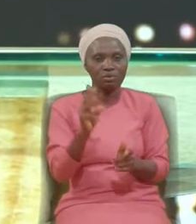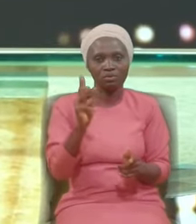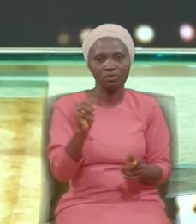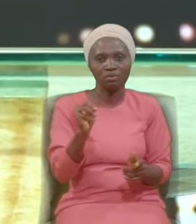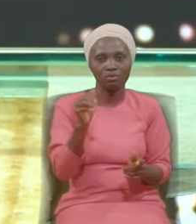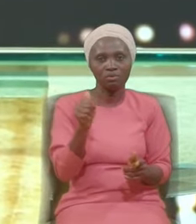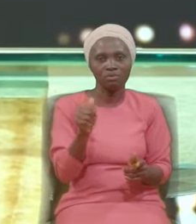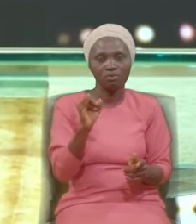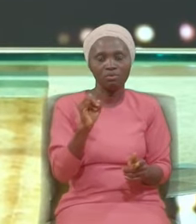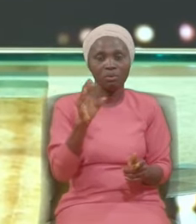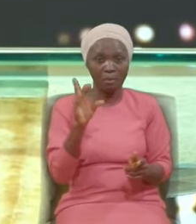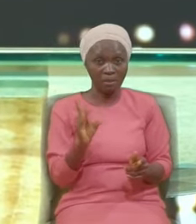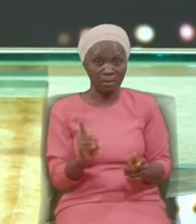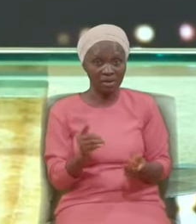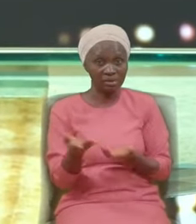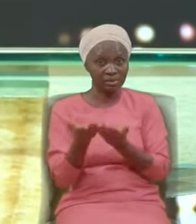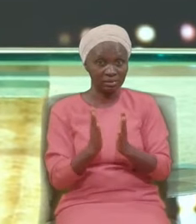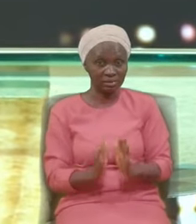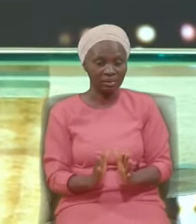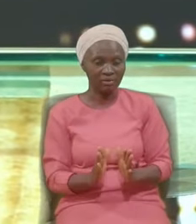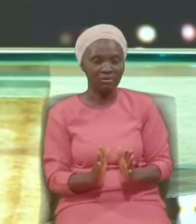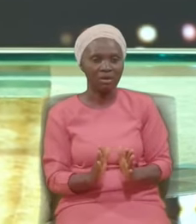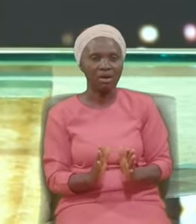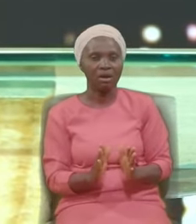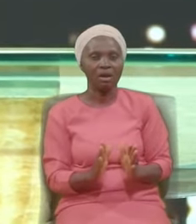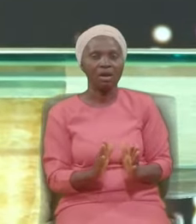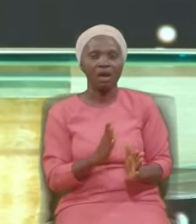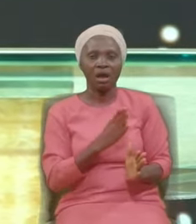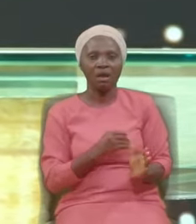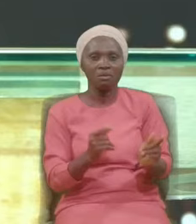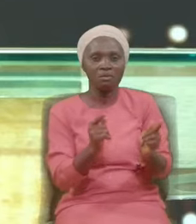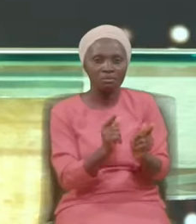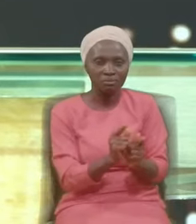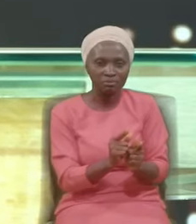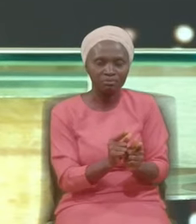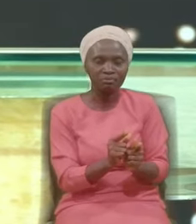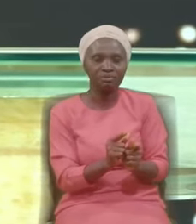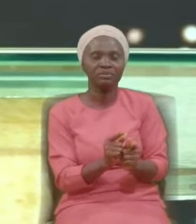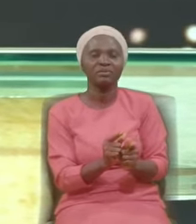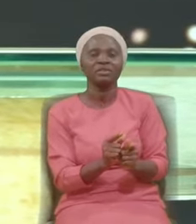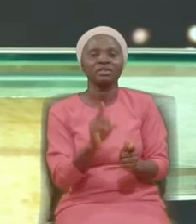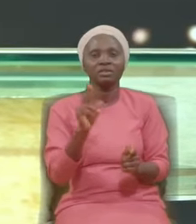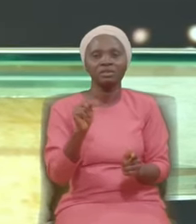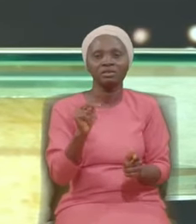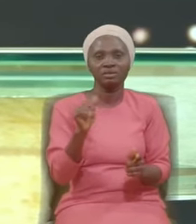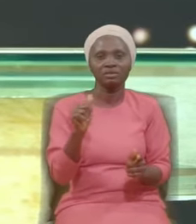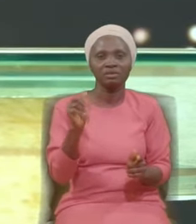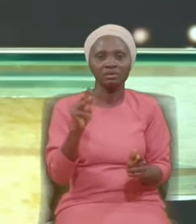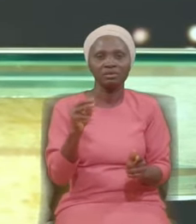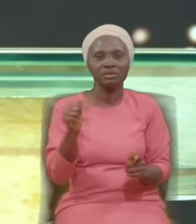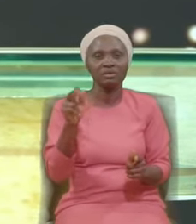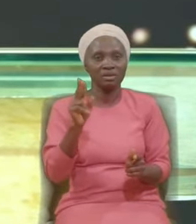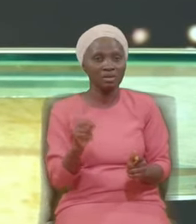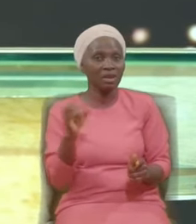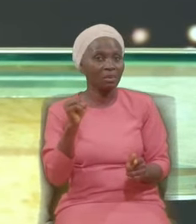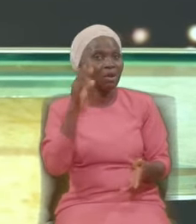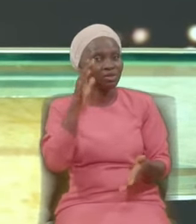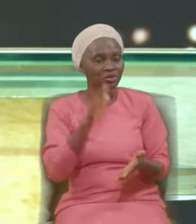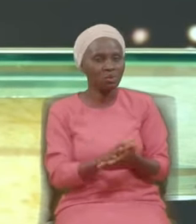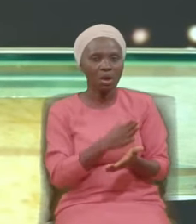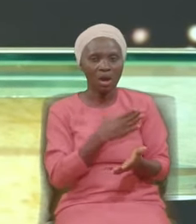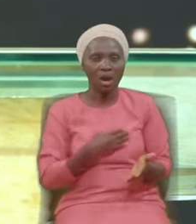said unto her mistress, would God, my lord, my